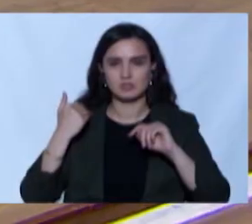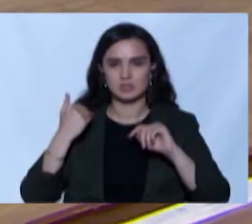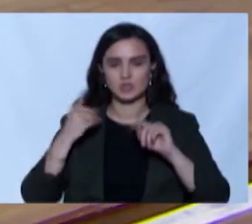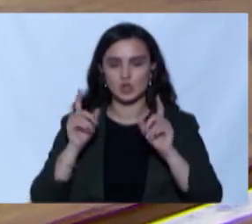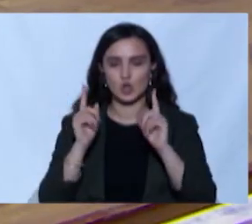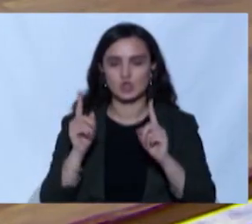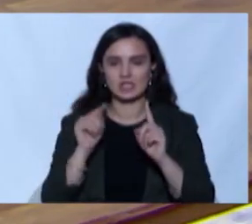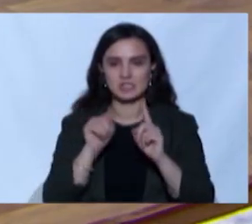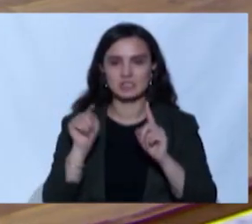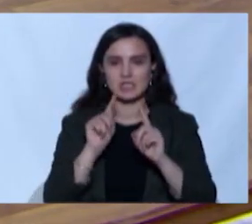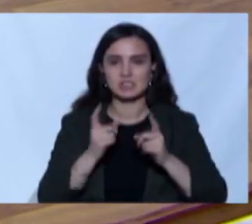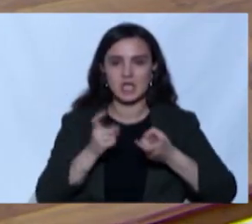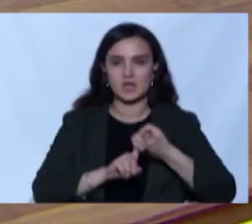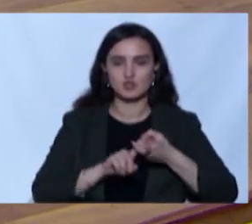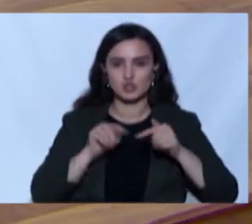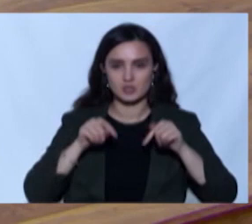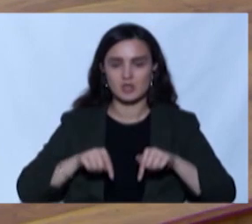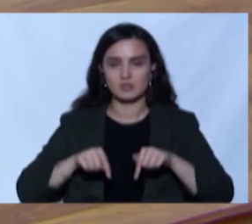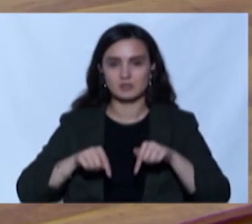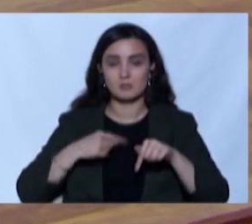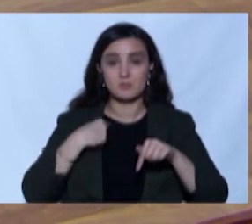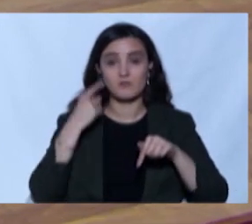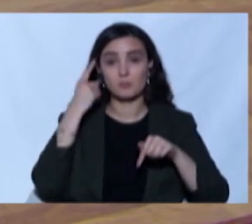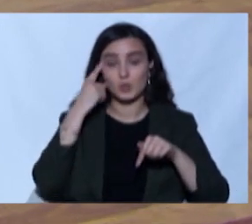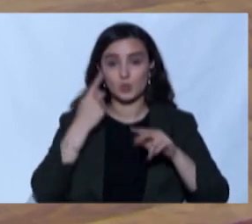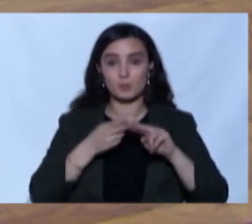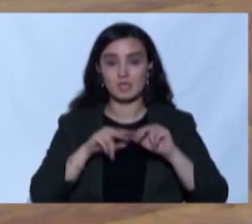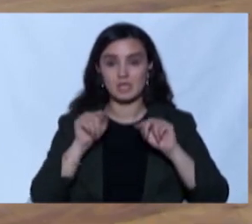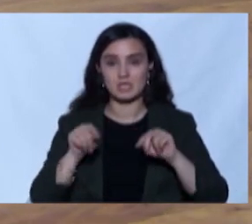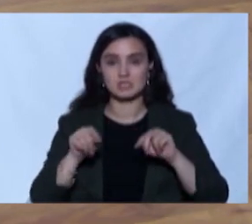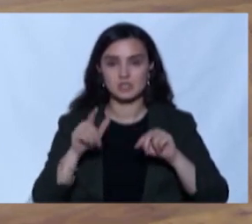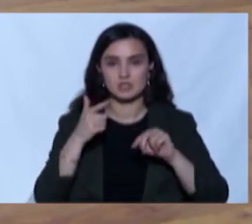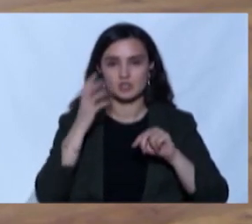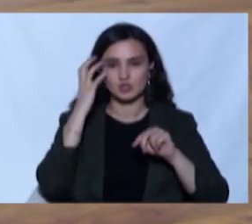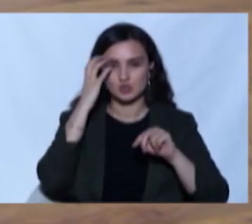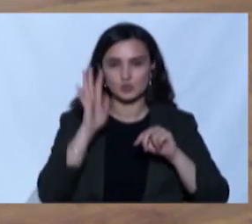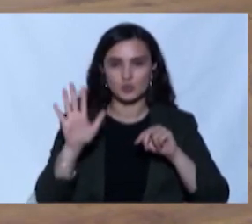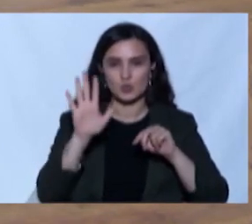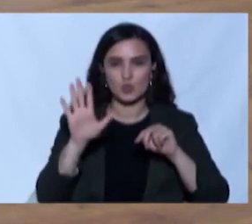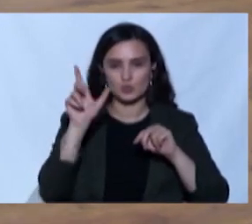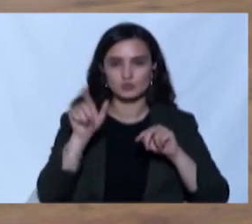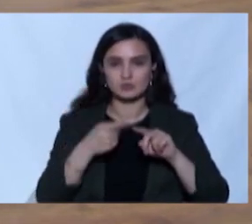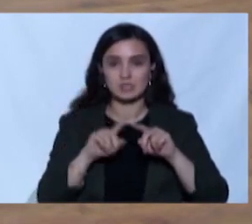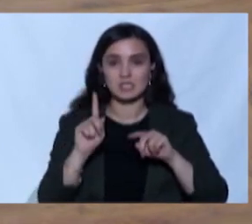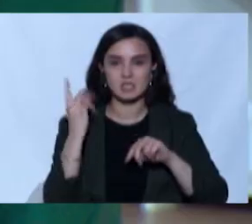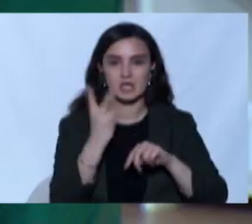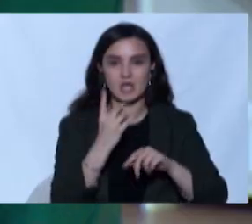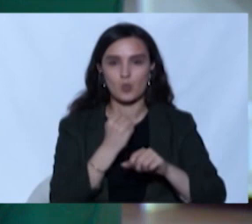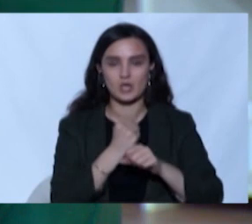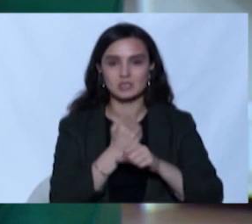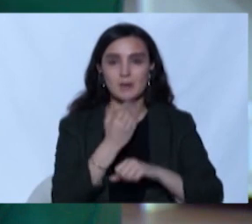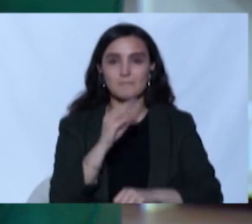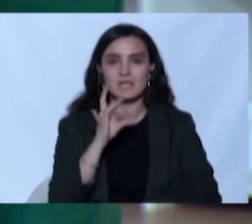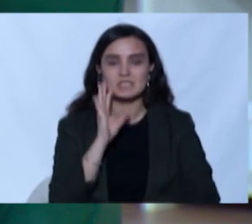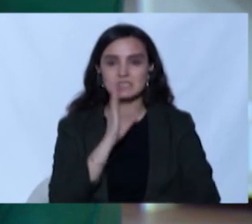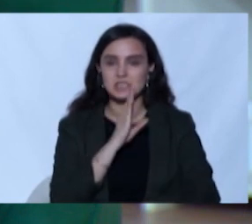contextual influence going on here. And I think this has got to do something with Mary's mother. And